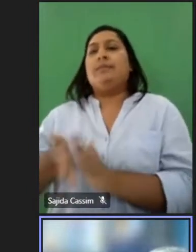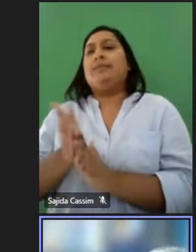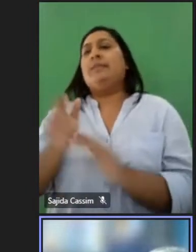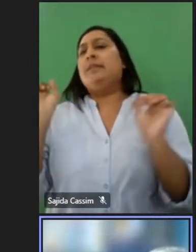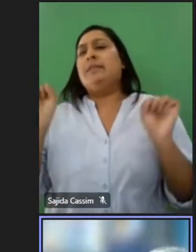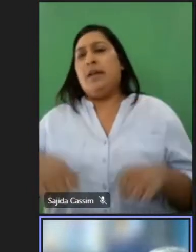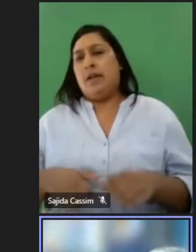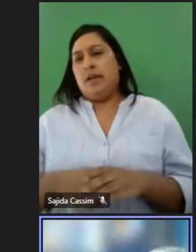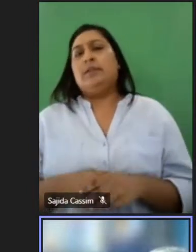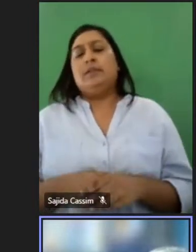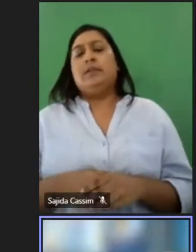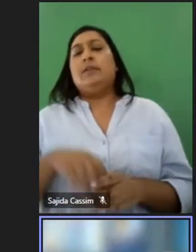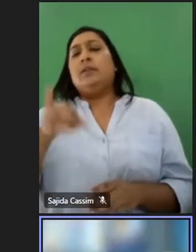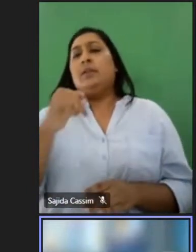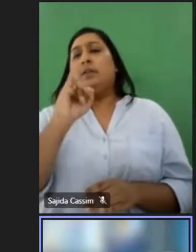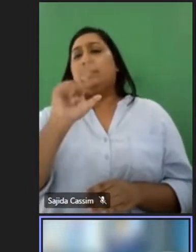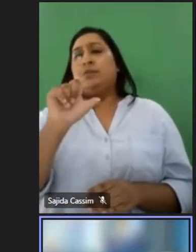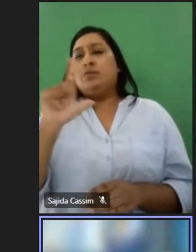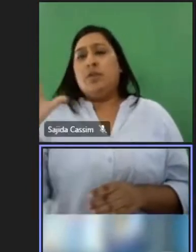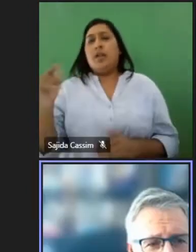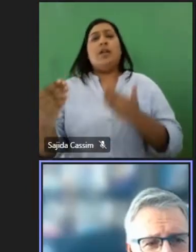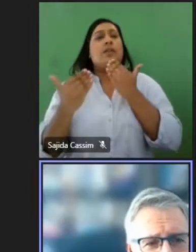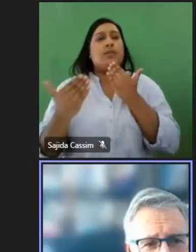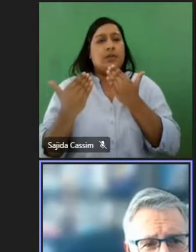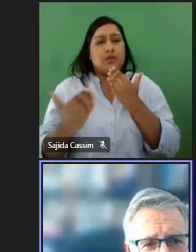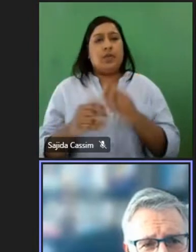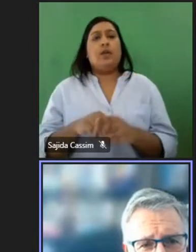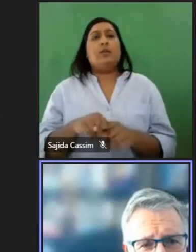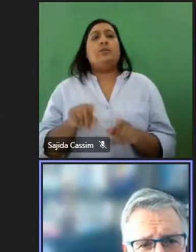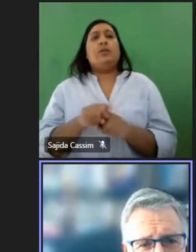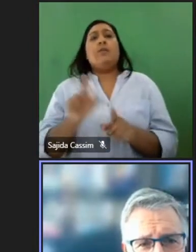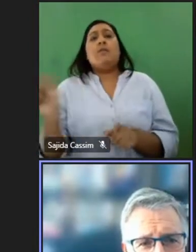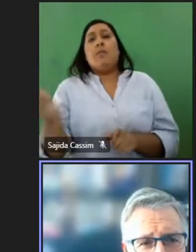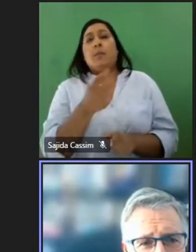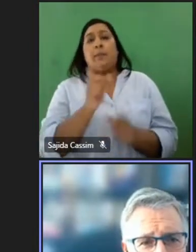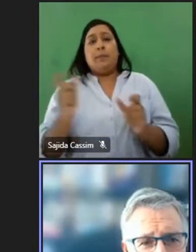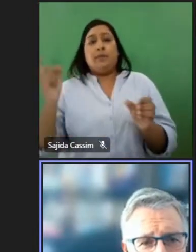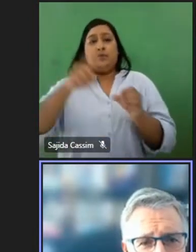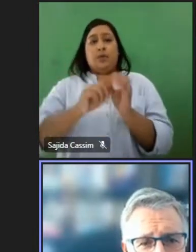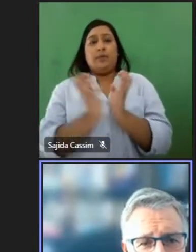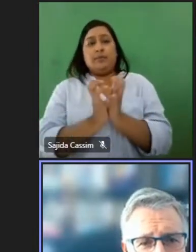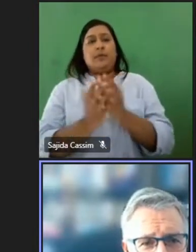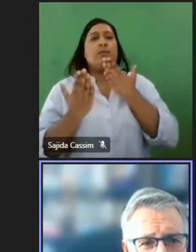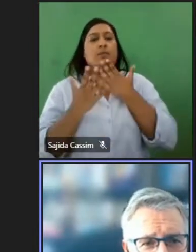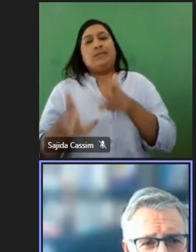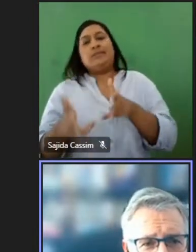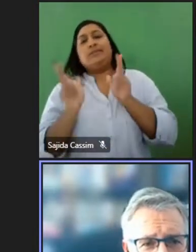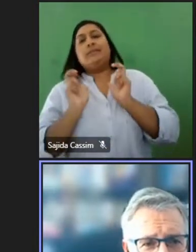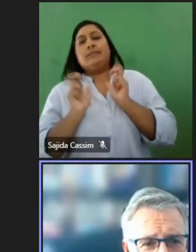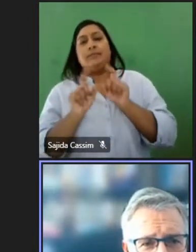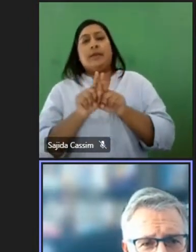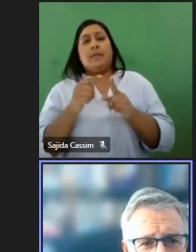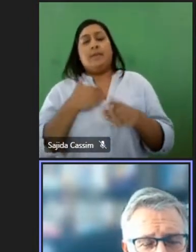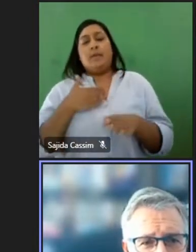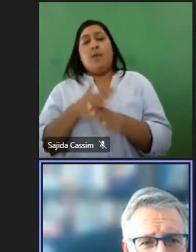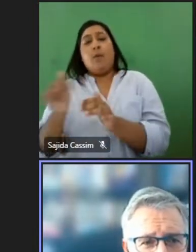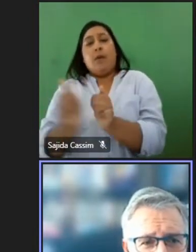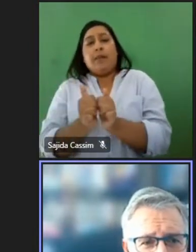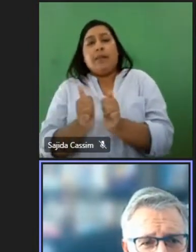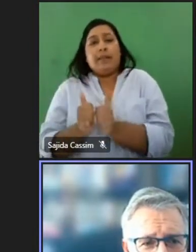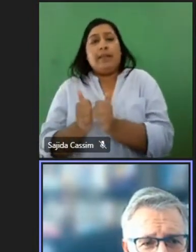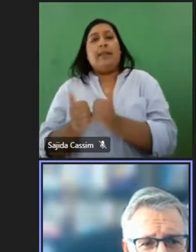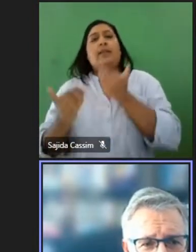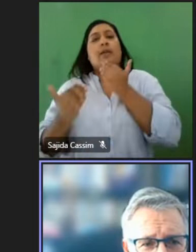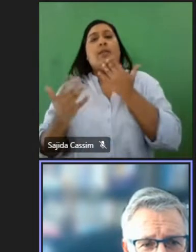Thank you, Joel, and thank you everybody for taking the time to listen to me. And once again, many thanks to my colleagues who helped in drafting